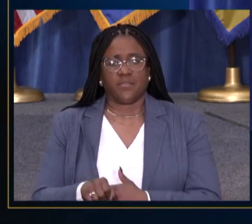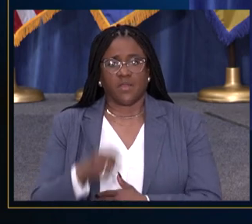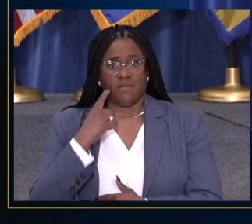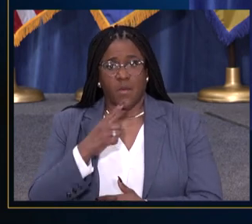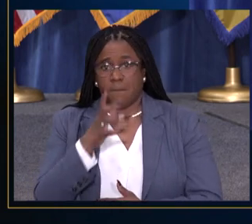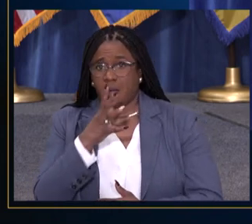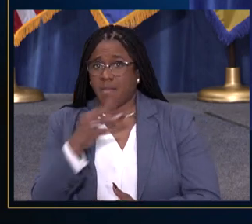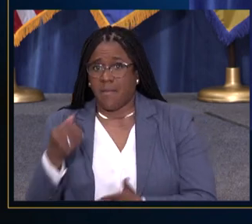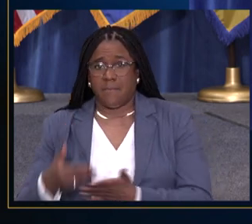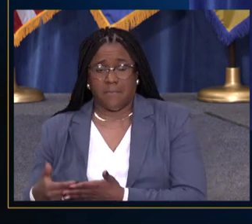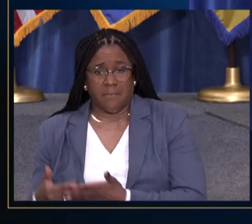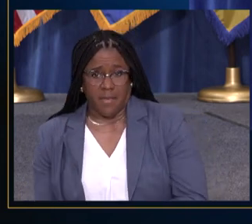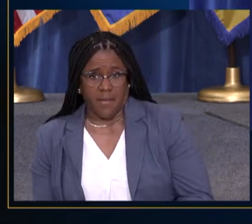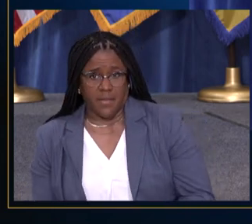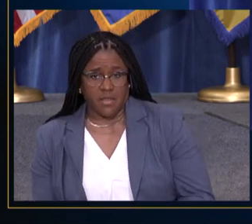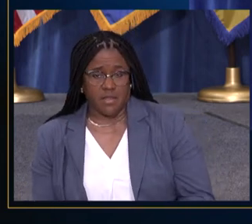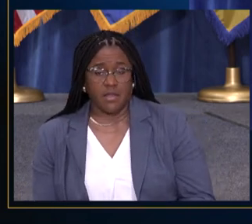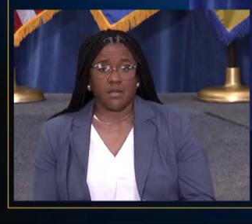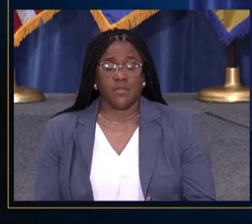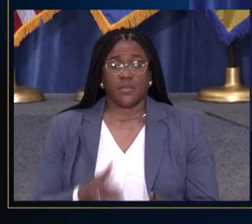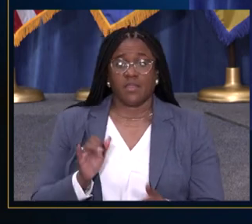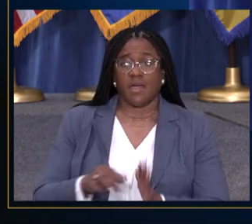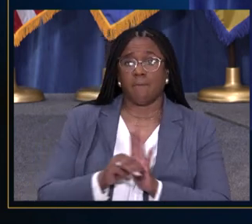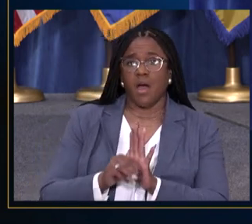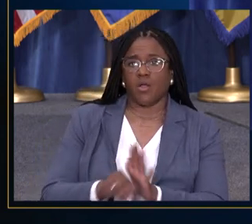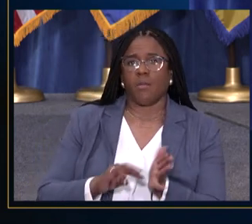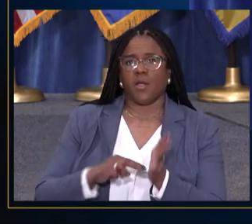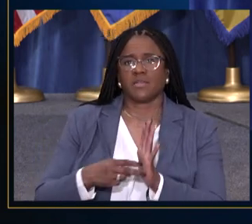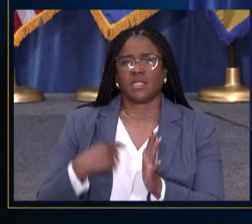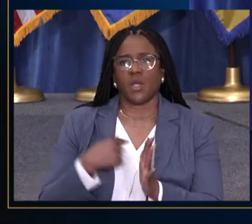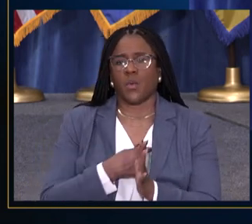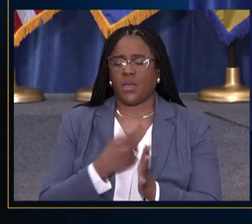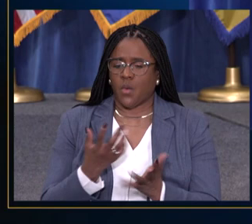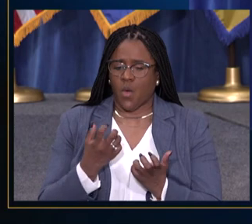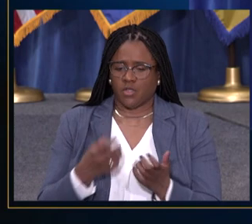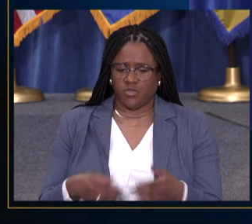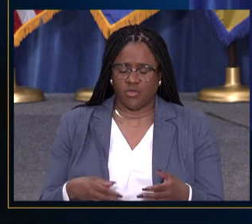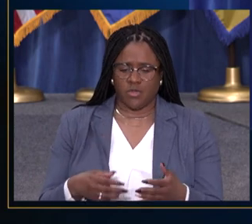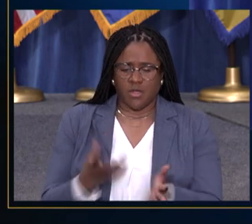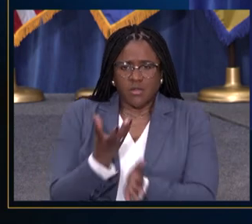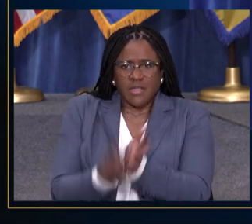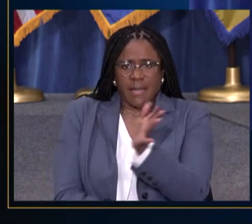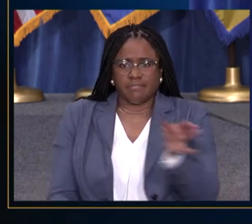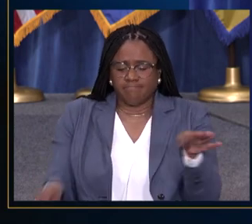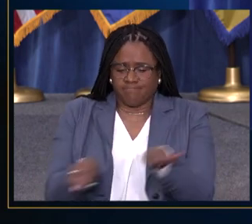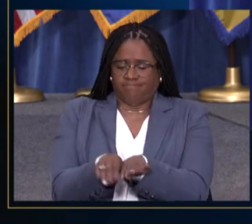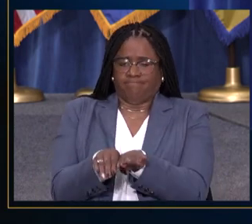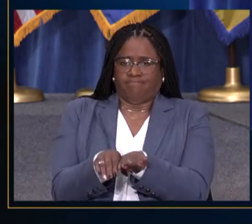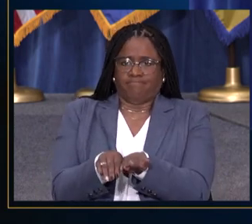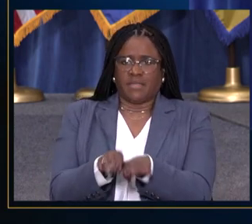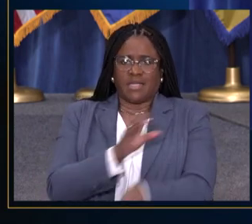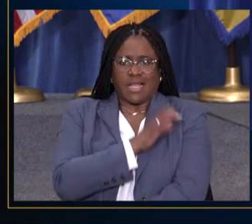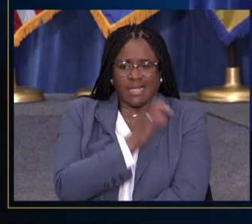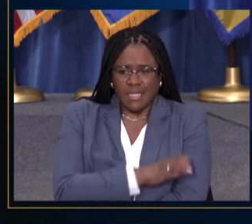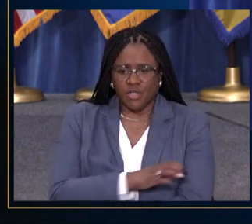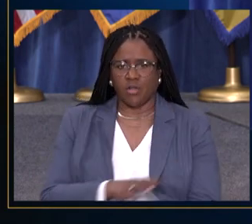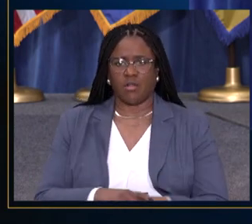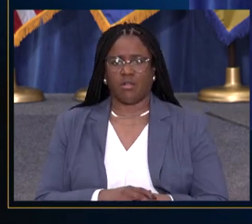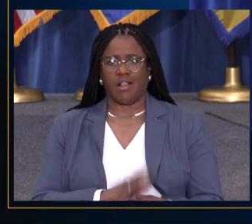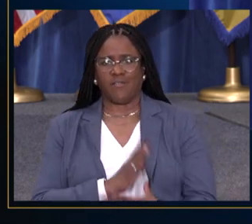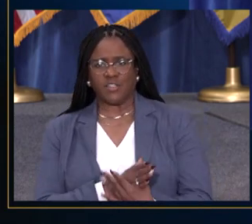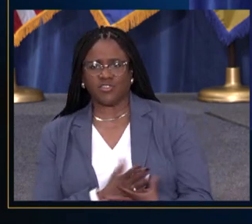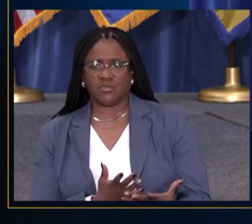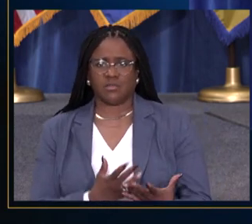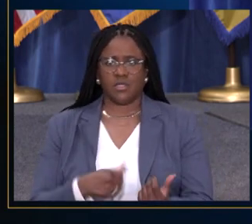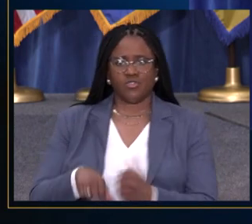for the baby. And in this model, we purposely try to bridge clinical and social interventions. Can we address the social needs?